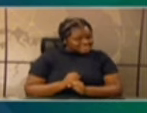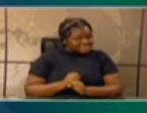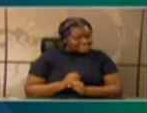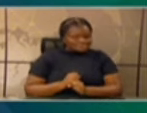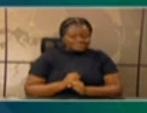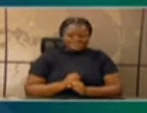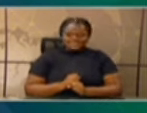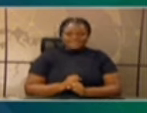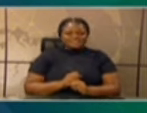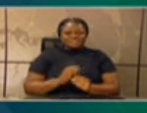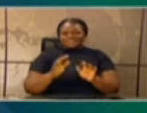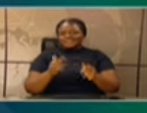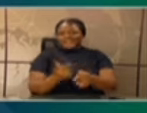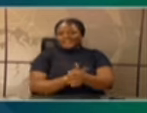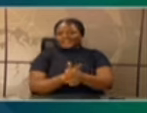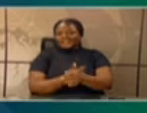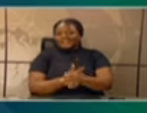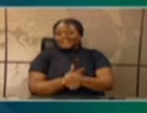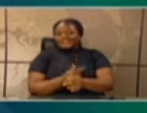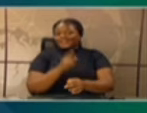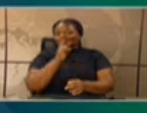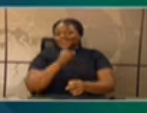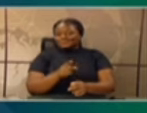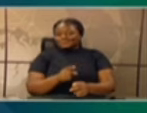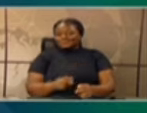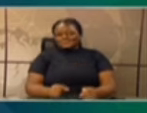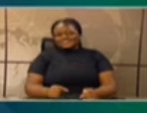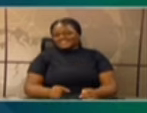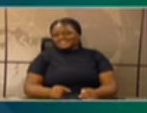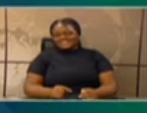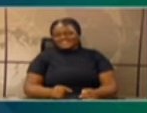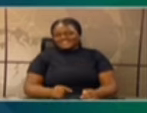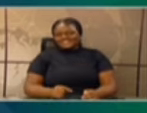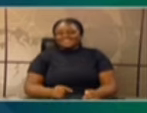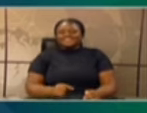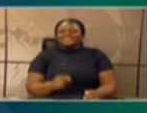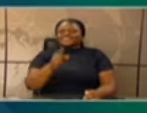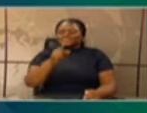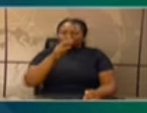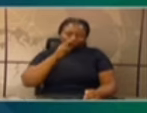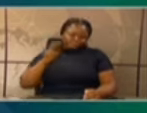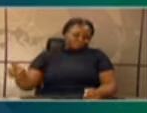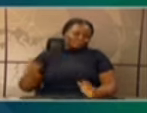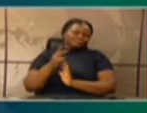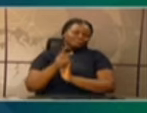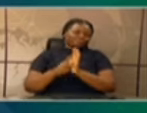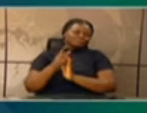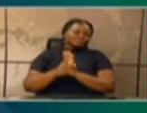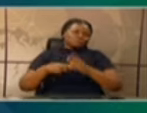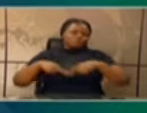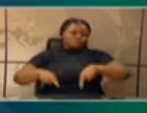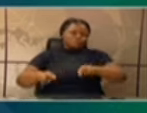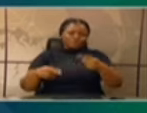I can Ghana for country me. And then, a famous producer, rule the kind of roads we